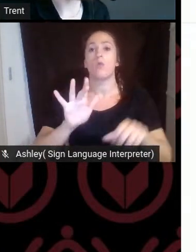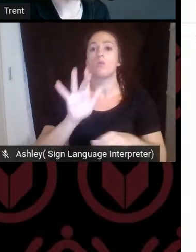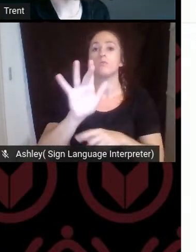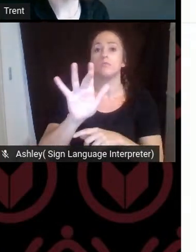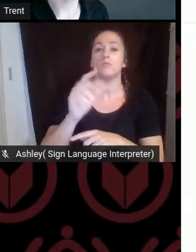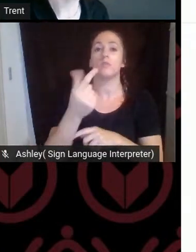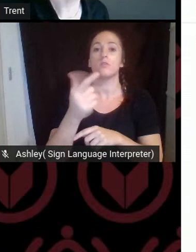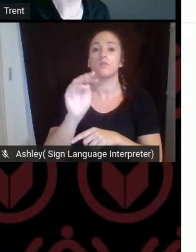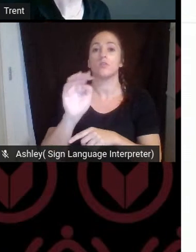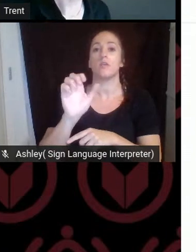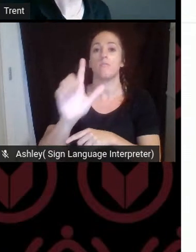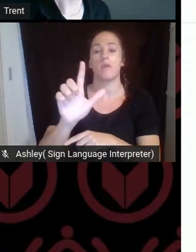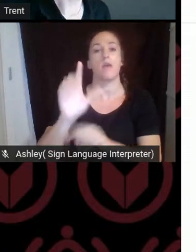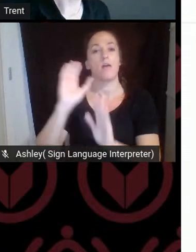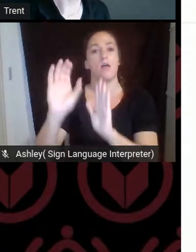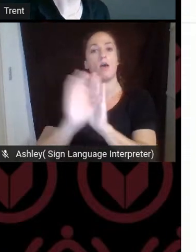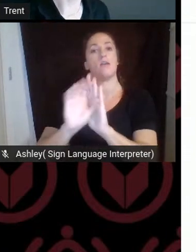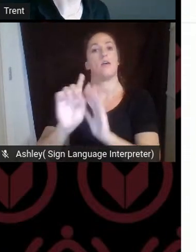and